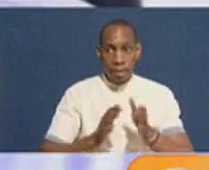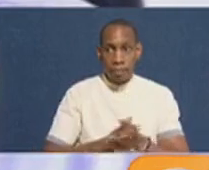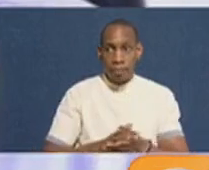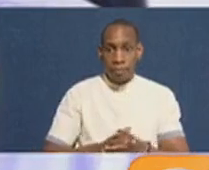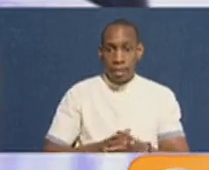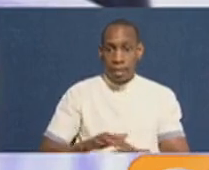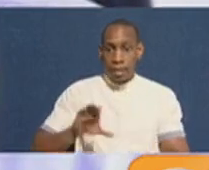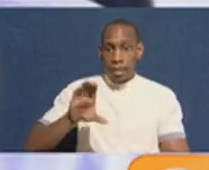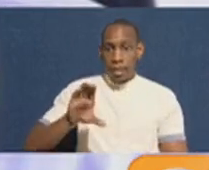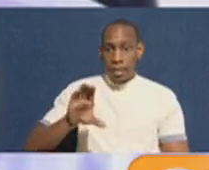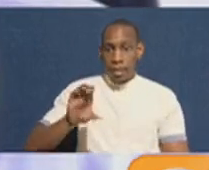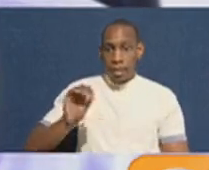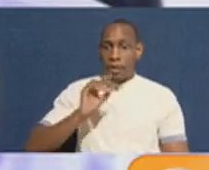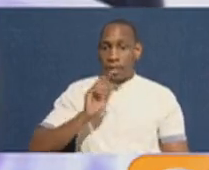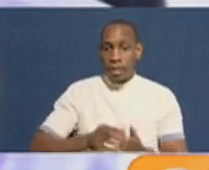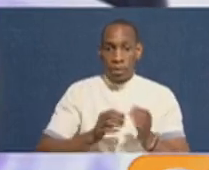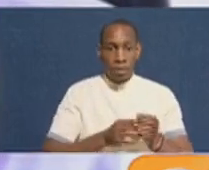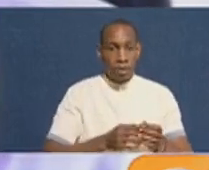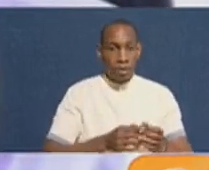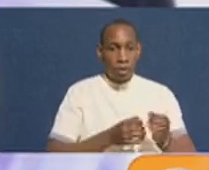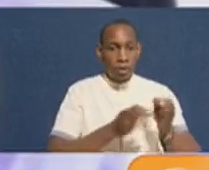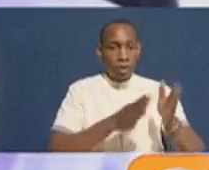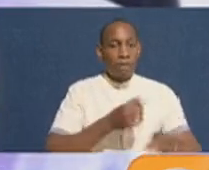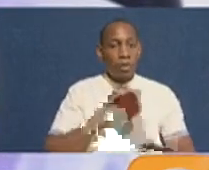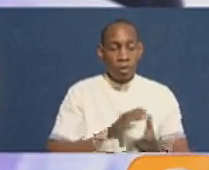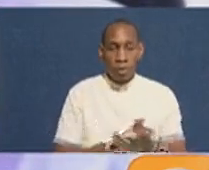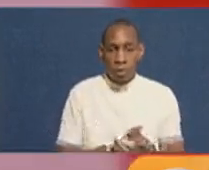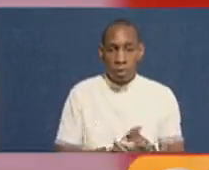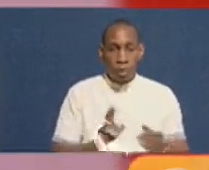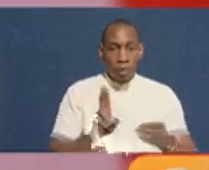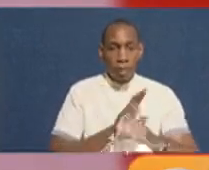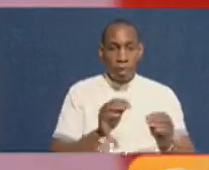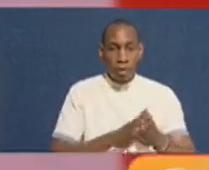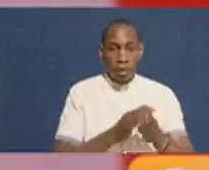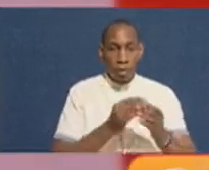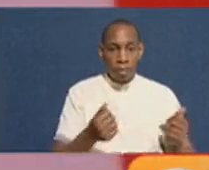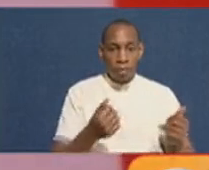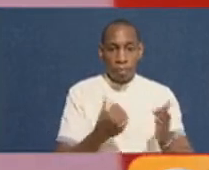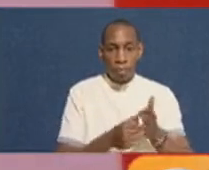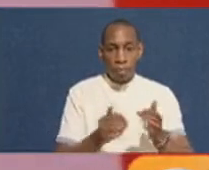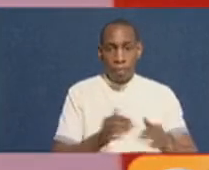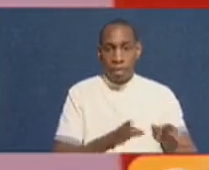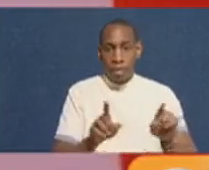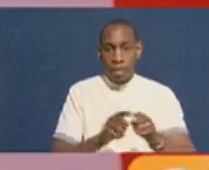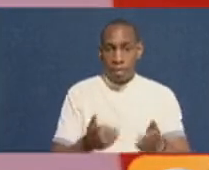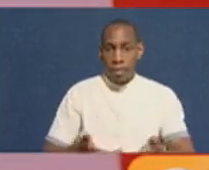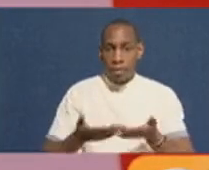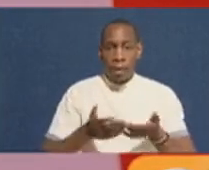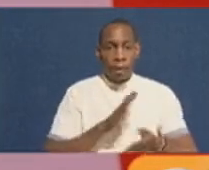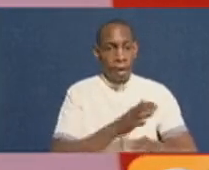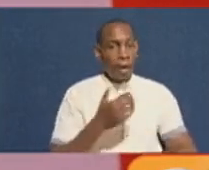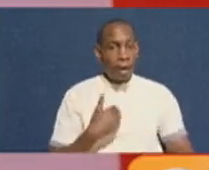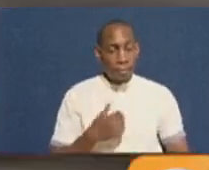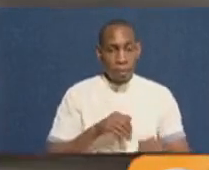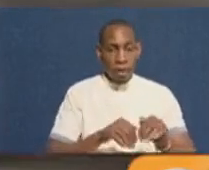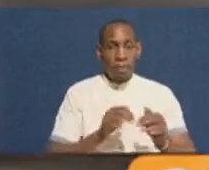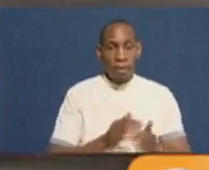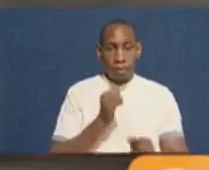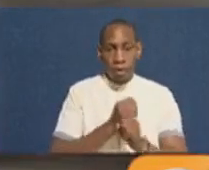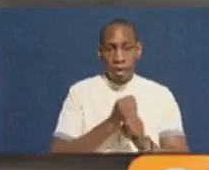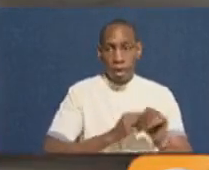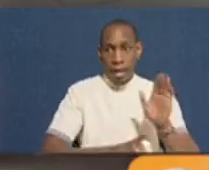further stated that the union officials have neither used nor exhausted dispute resolution mechanisms that are available to them as per the labor